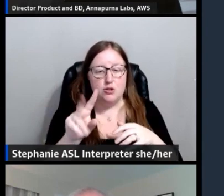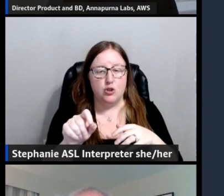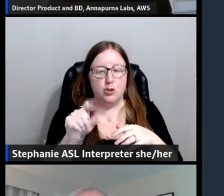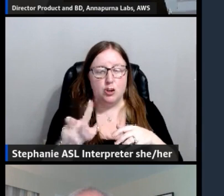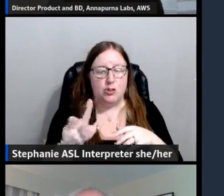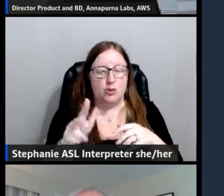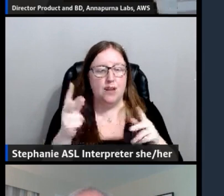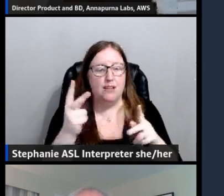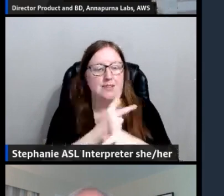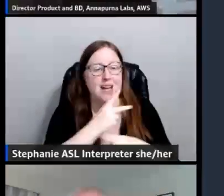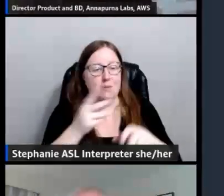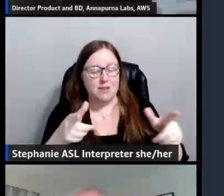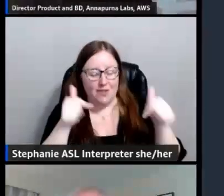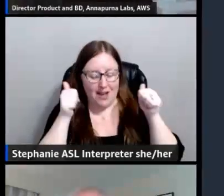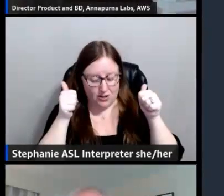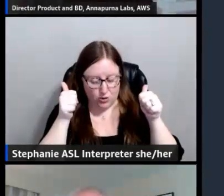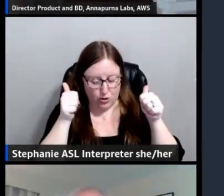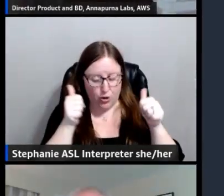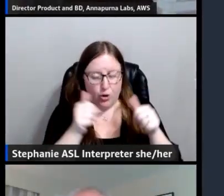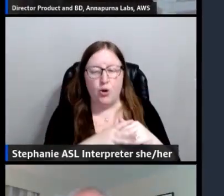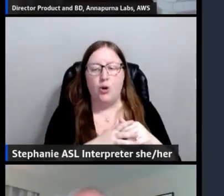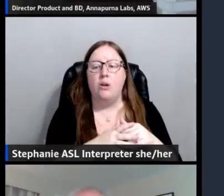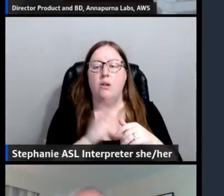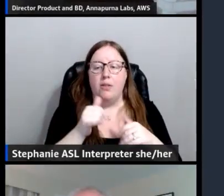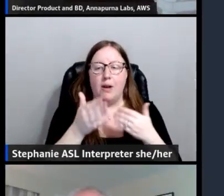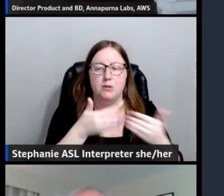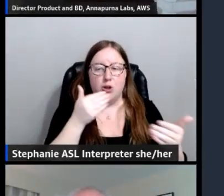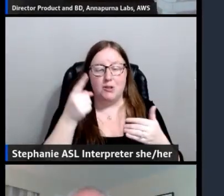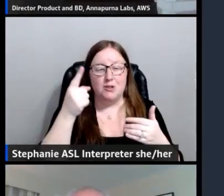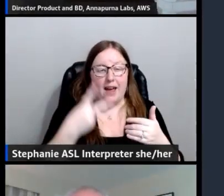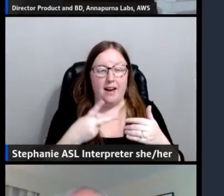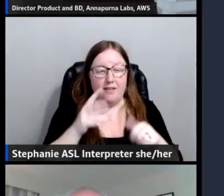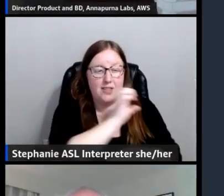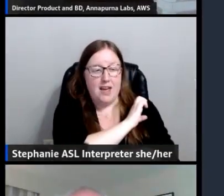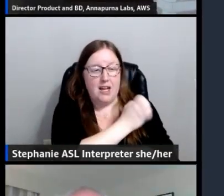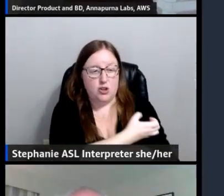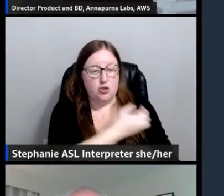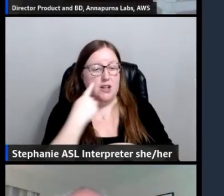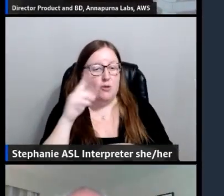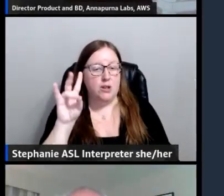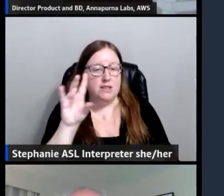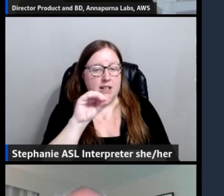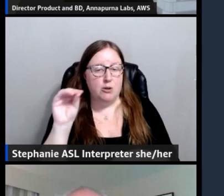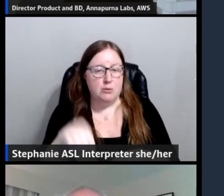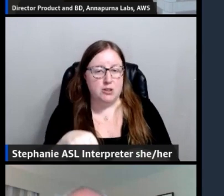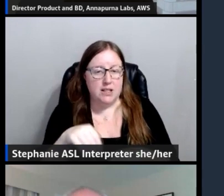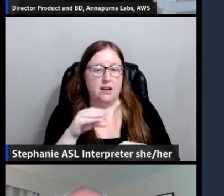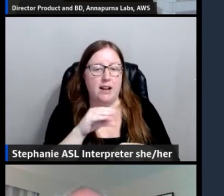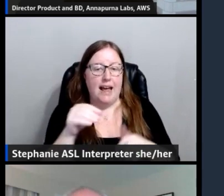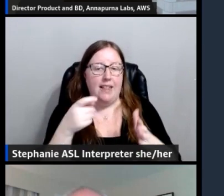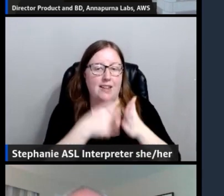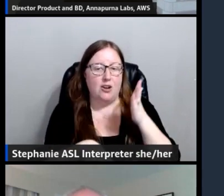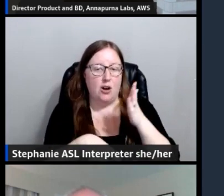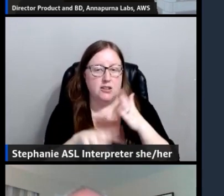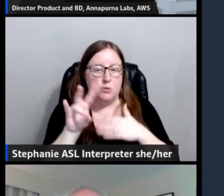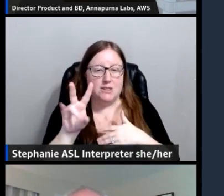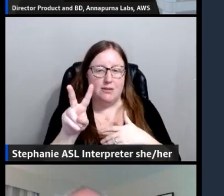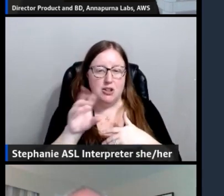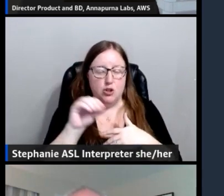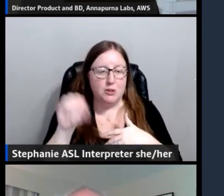faster. It was almost half the energy, 47%, and the cost was 72%